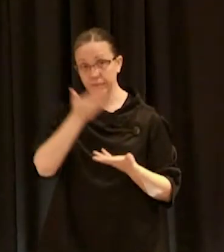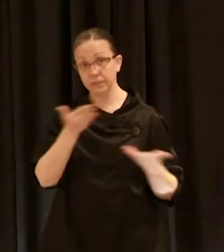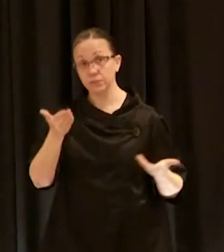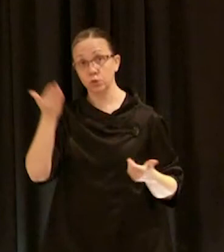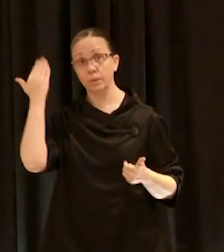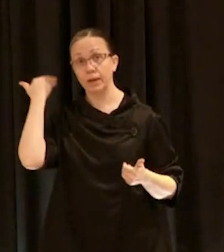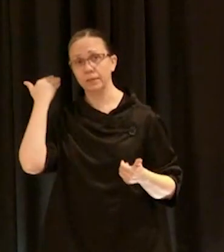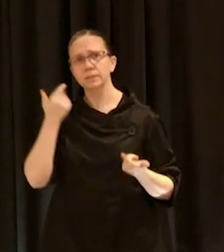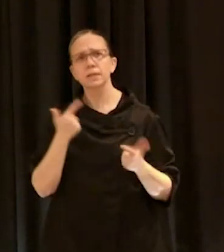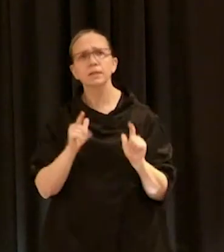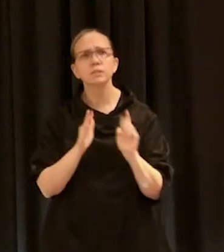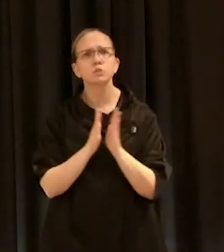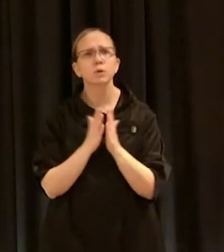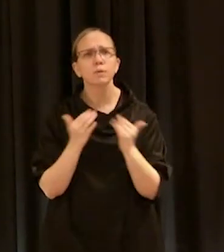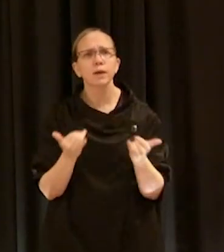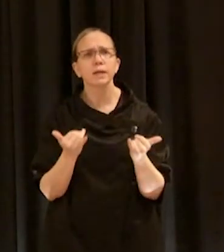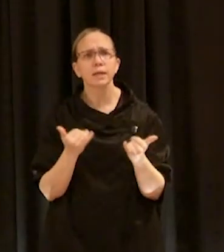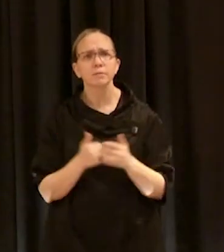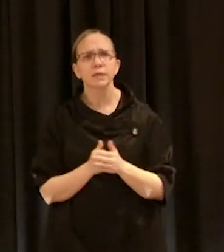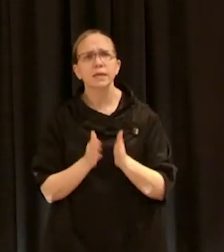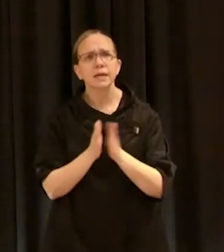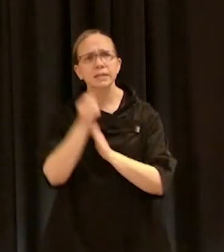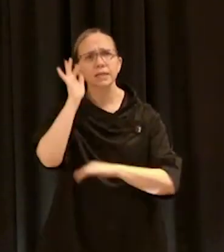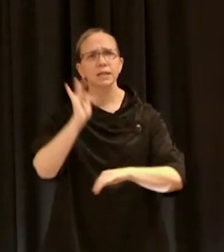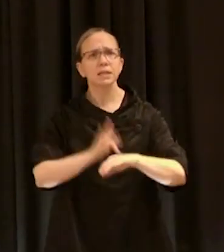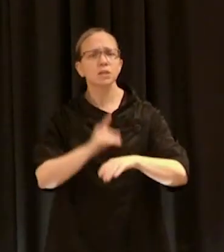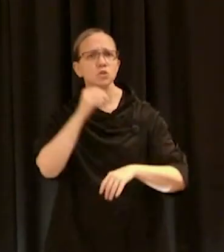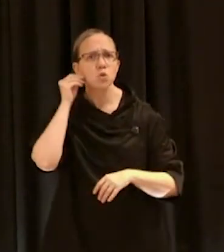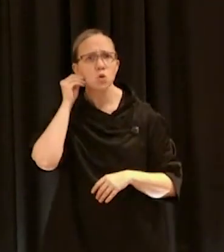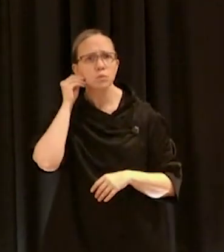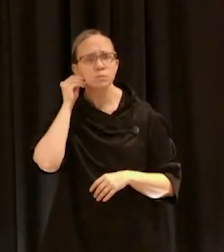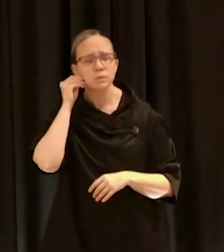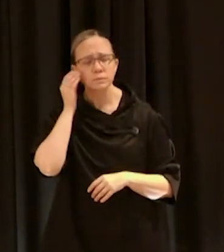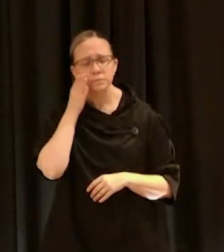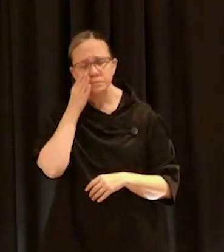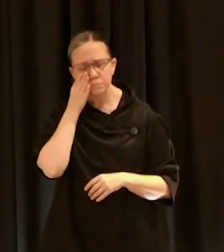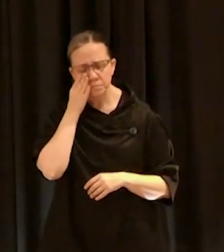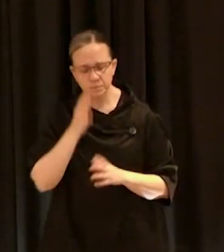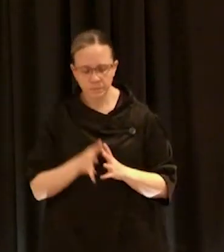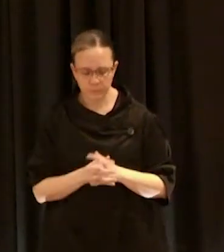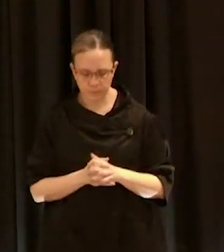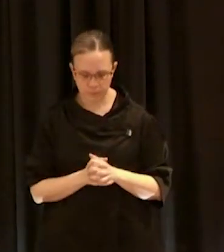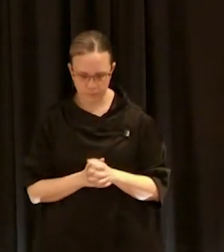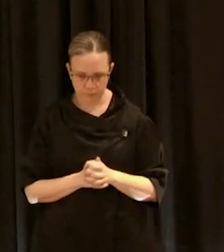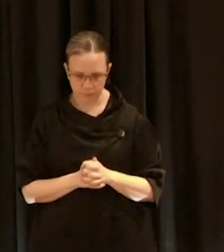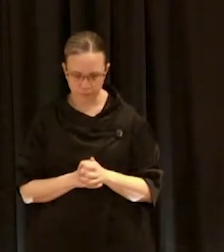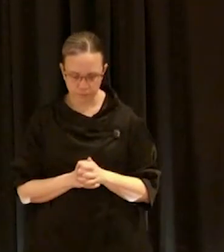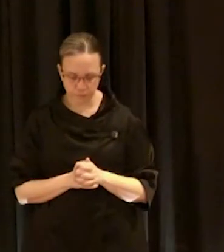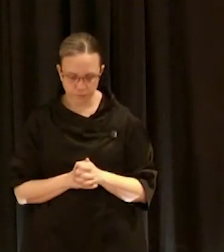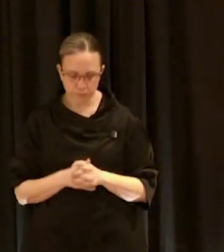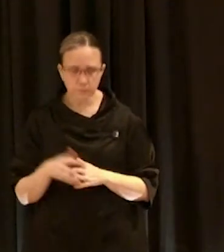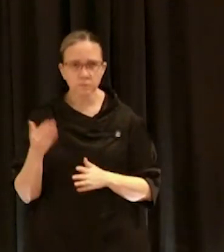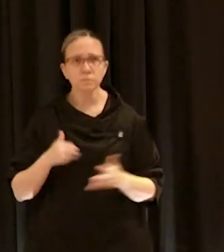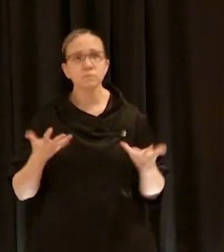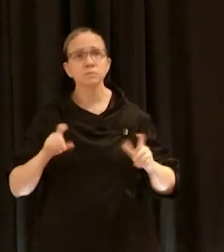are behind. Let's pray right now. Let's ask God to touch our homes. Let's ask God to touch our families.